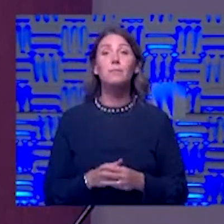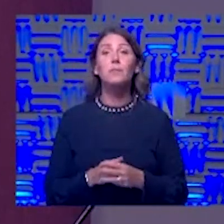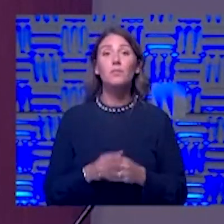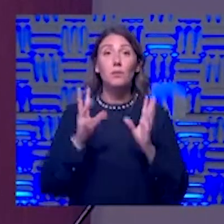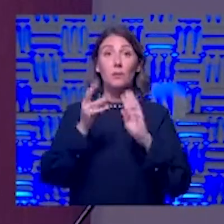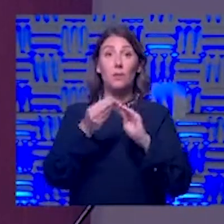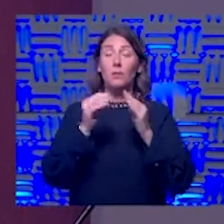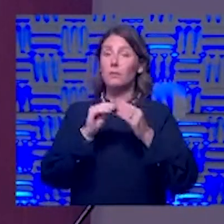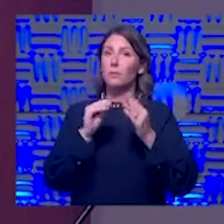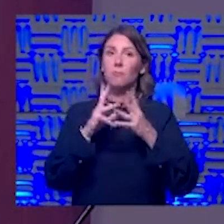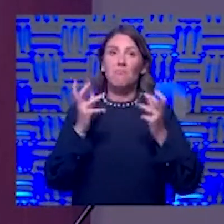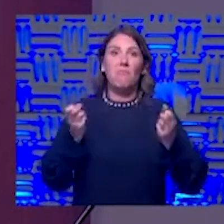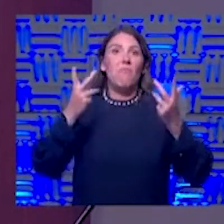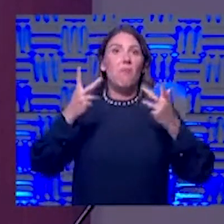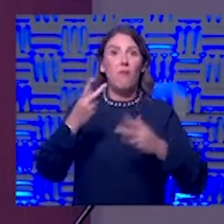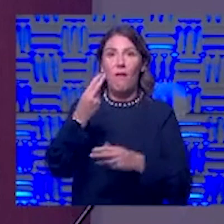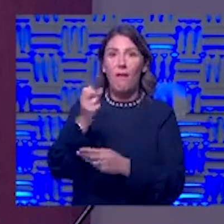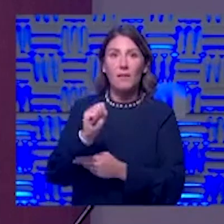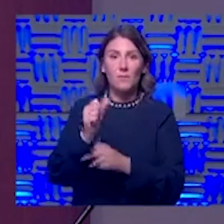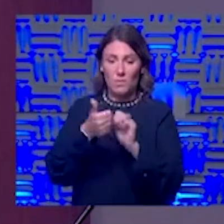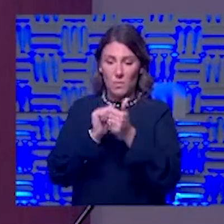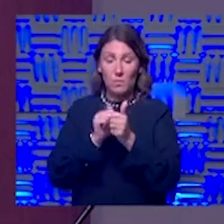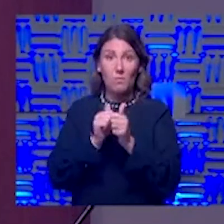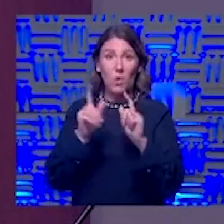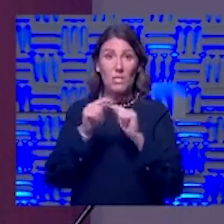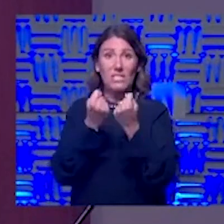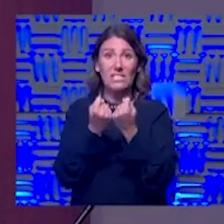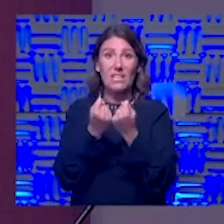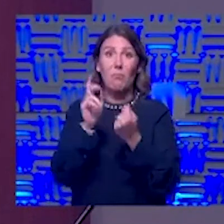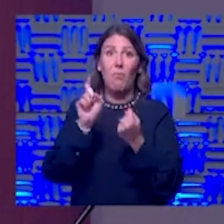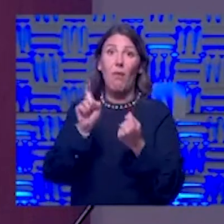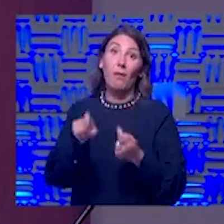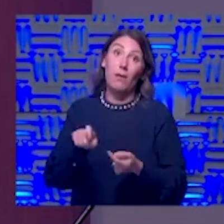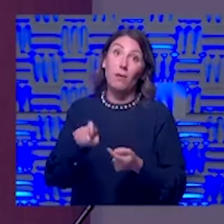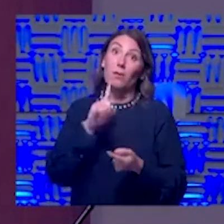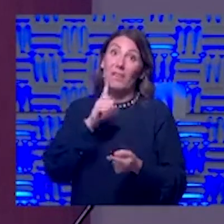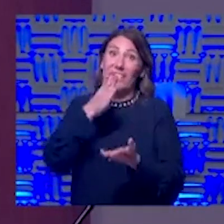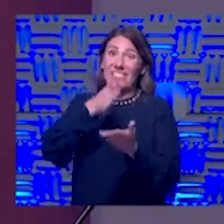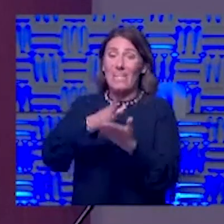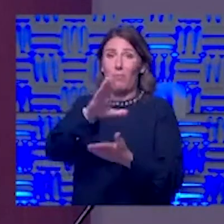high school sports teams having to sort of back off of their practice plans.